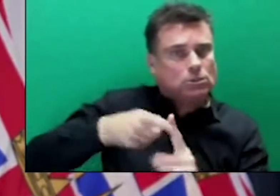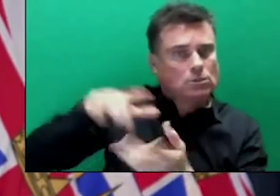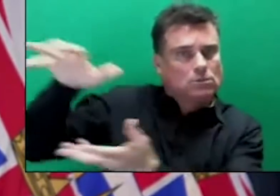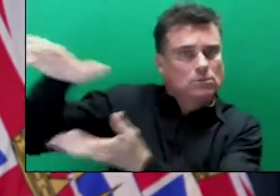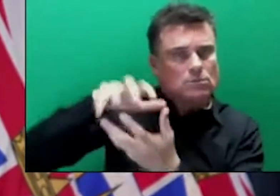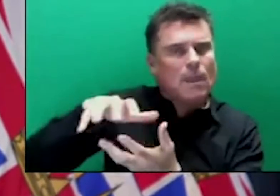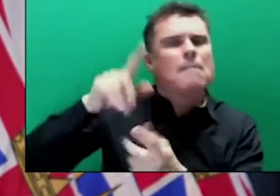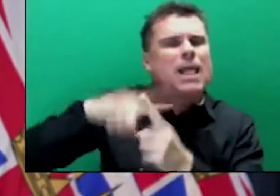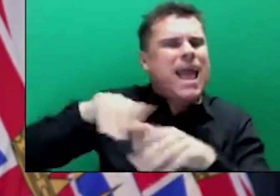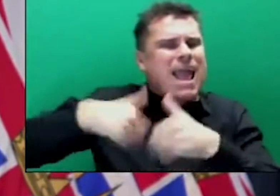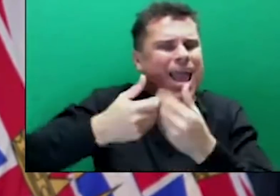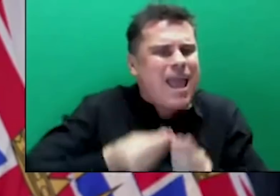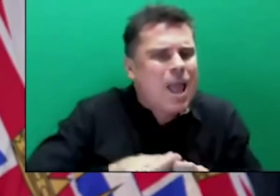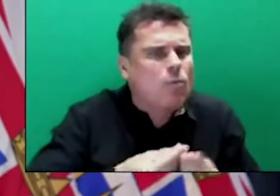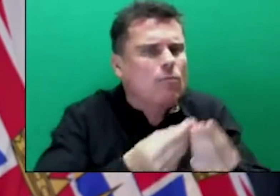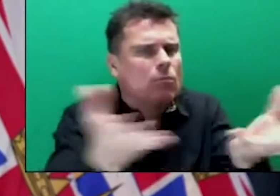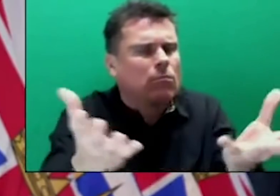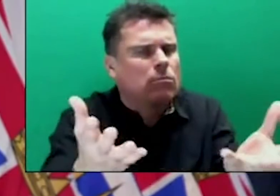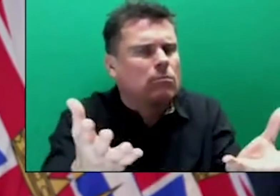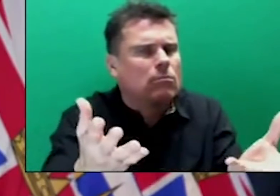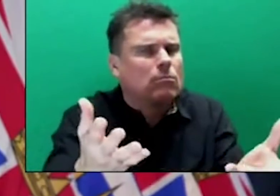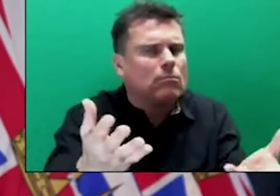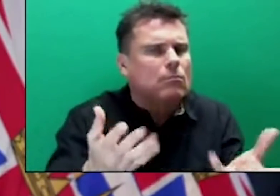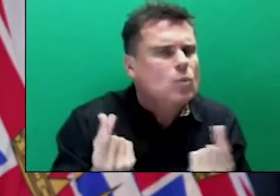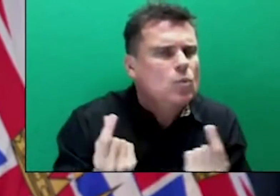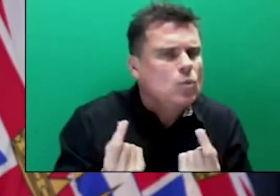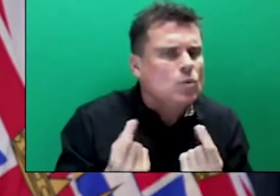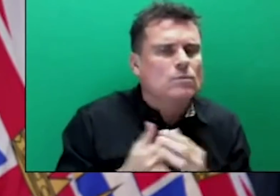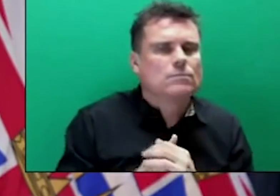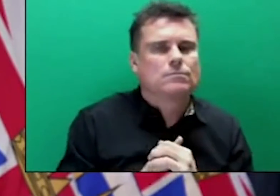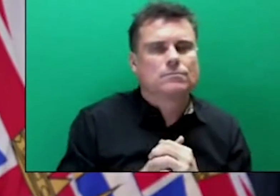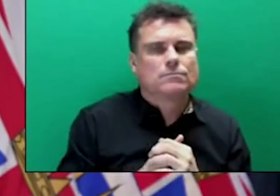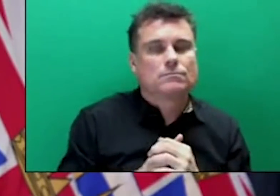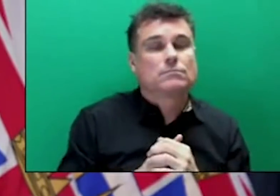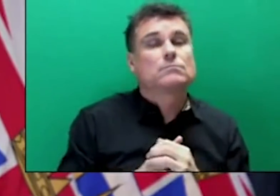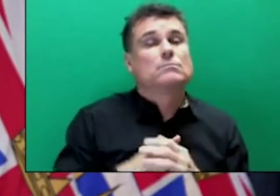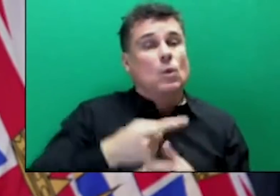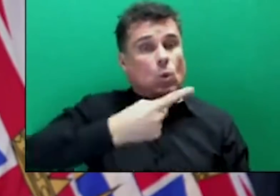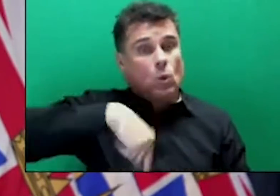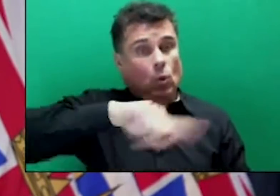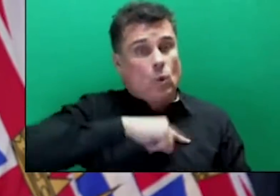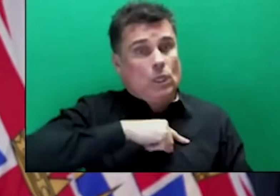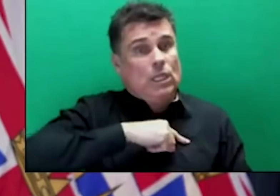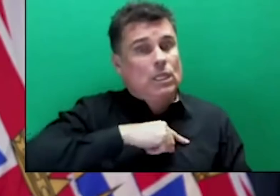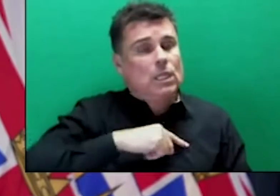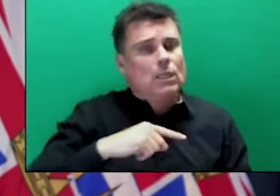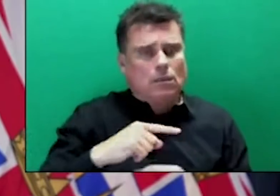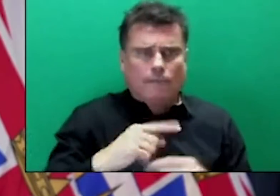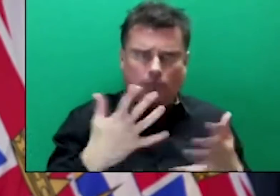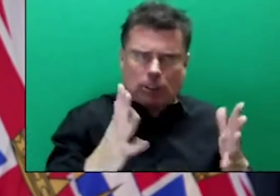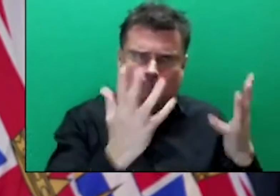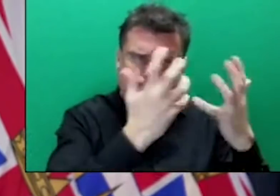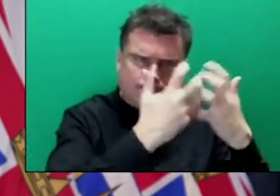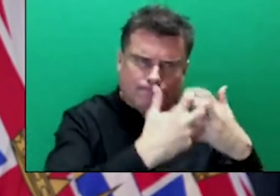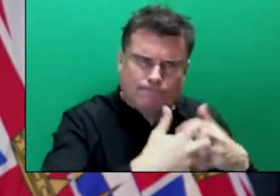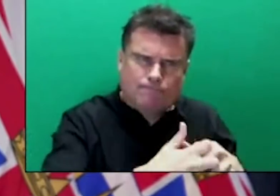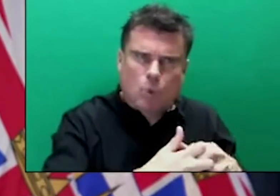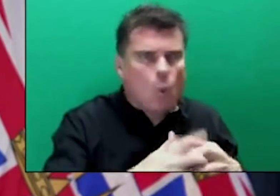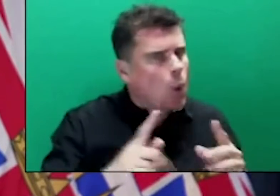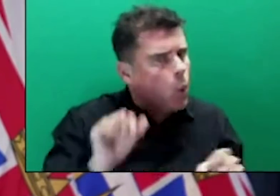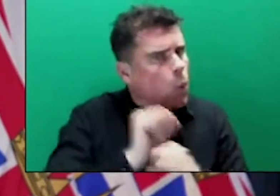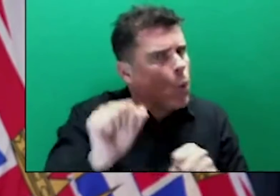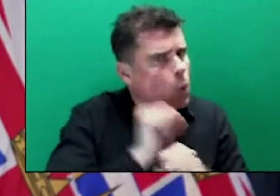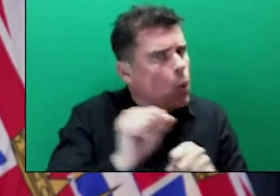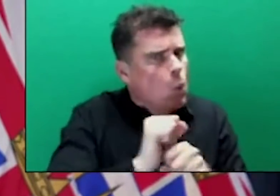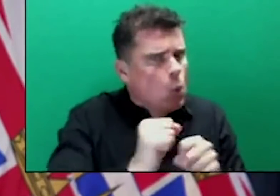province? Yeah, so we've been working on this for quite some time. I don't have the exact numbers today. I have a good idea